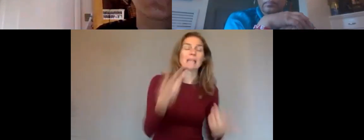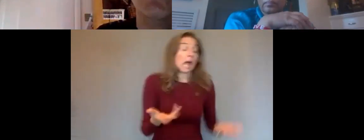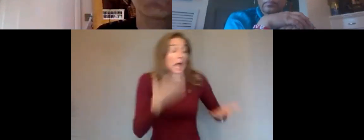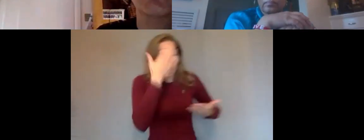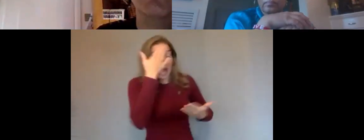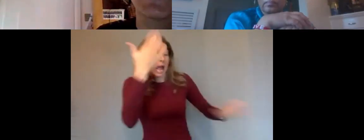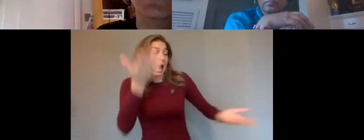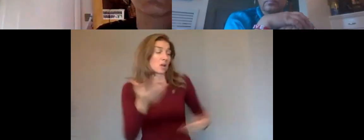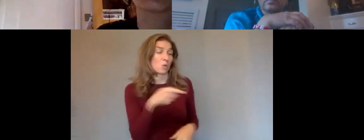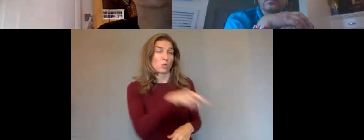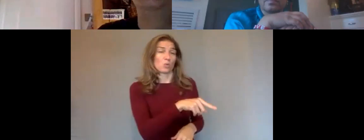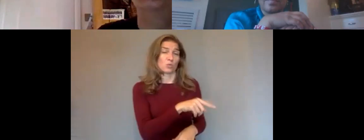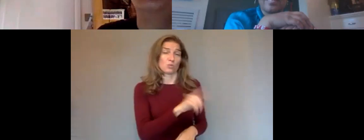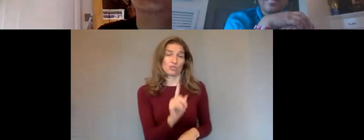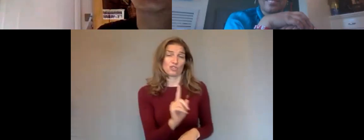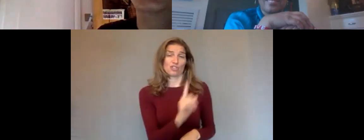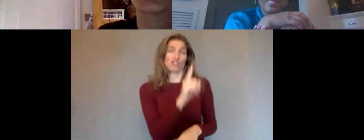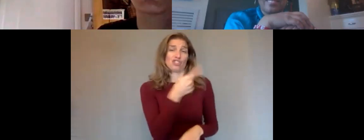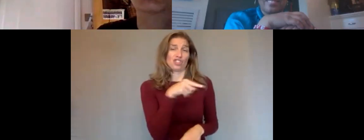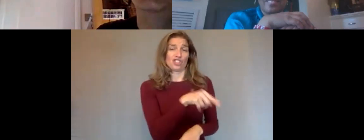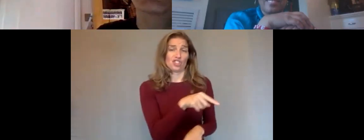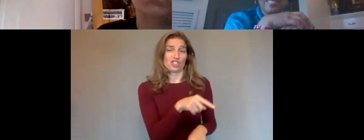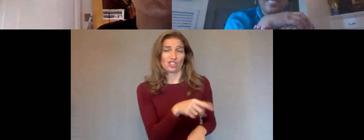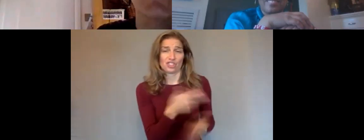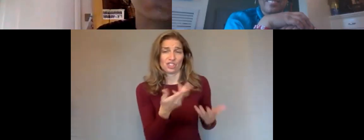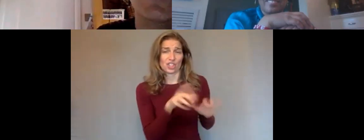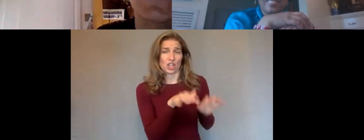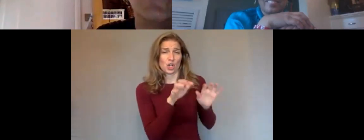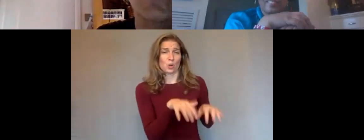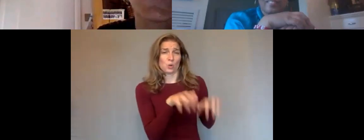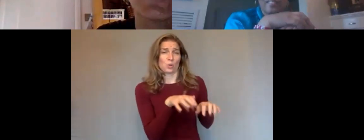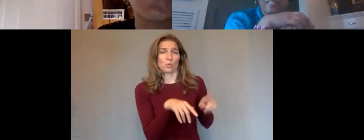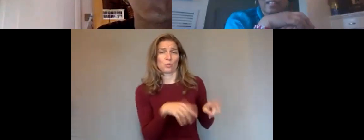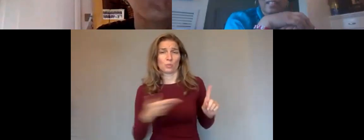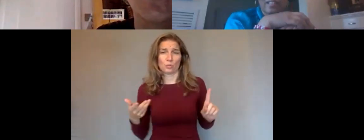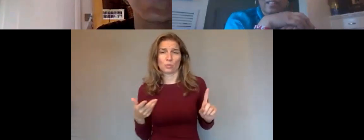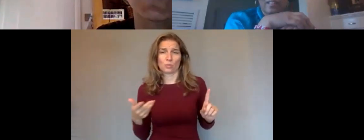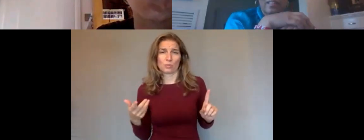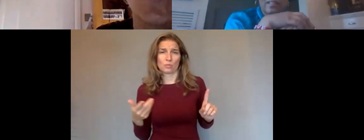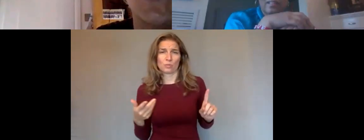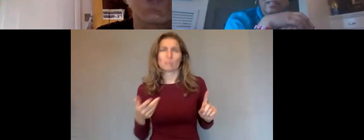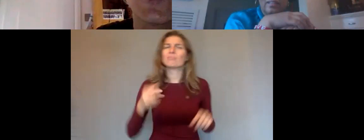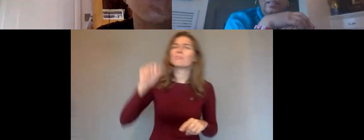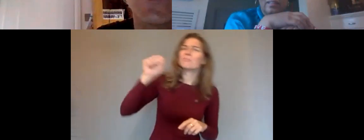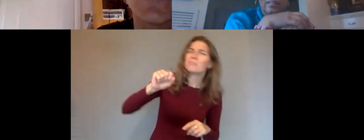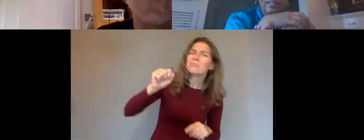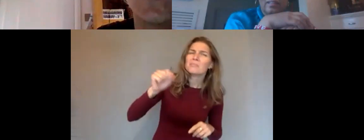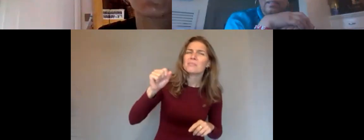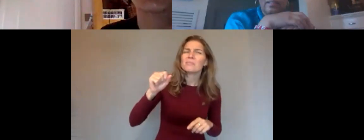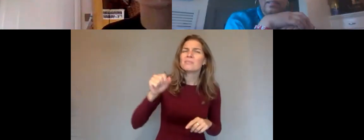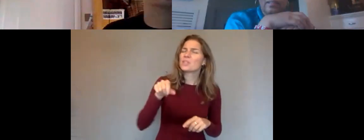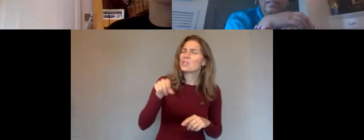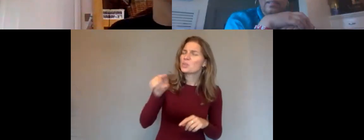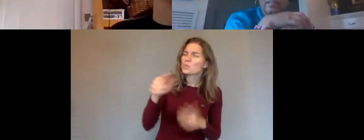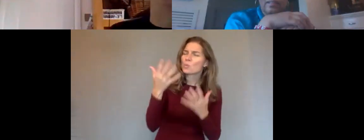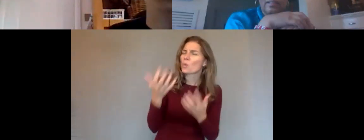so confusing, really, disability community. Yes, we recognize there are big numbers and all that, but you all want slightly different things.